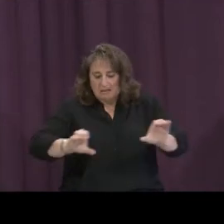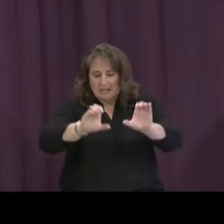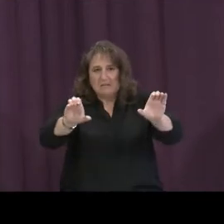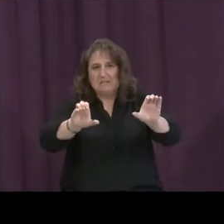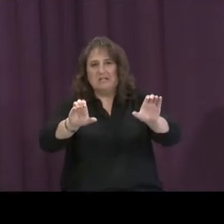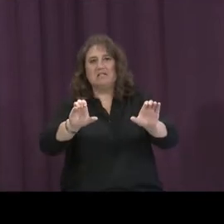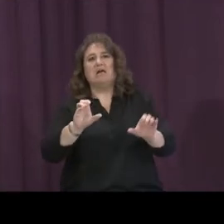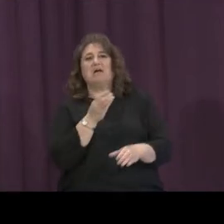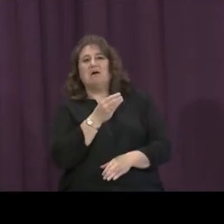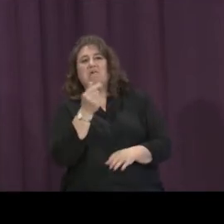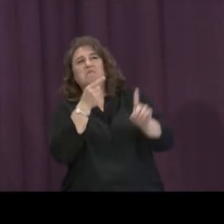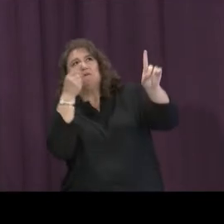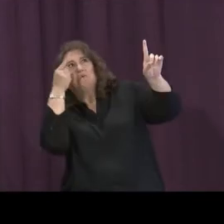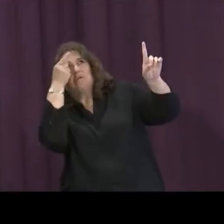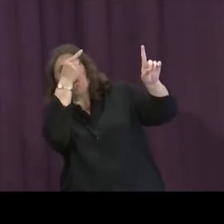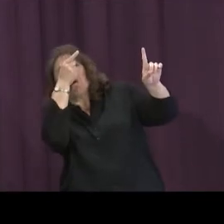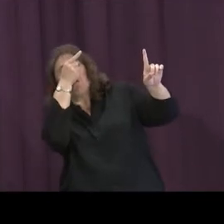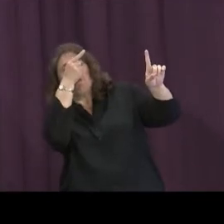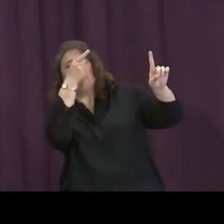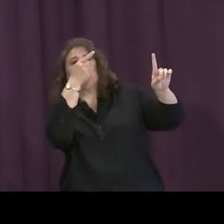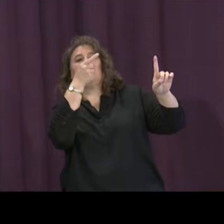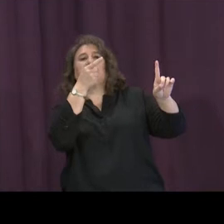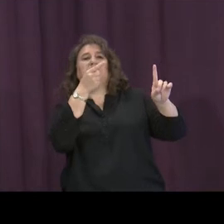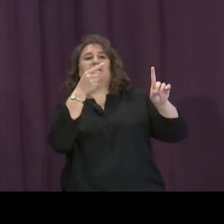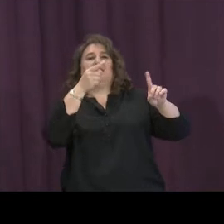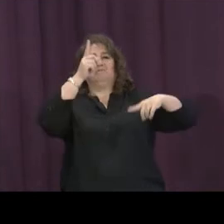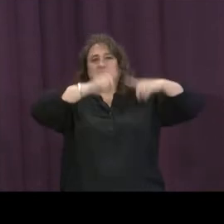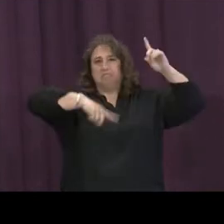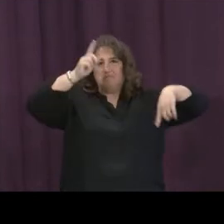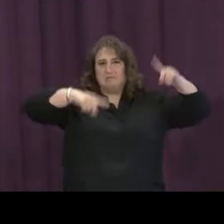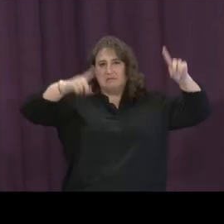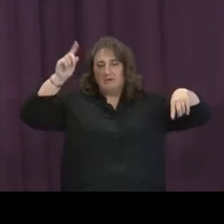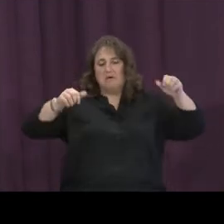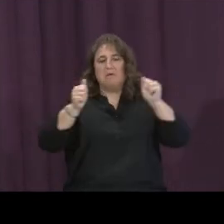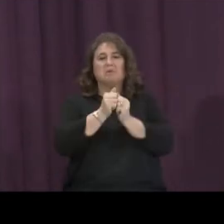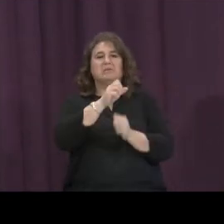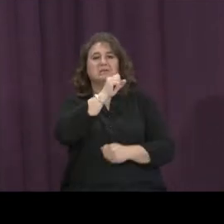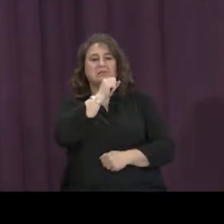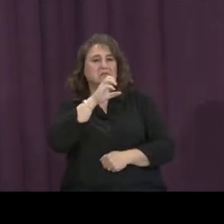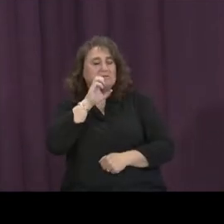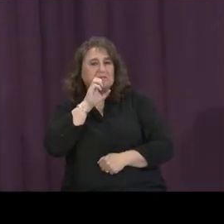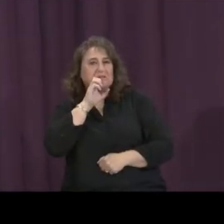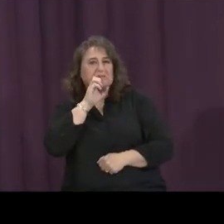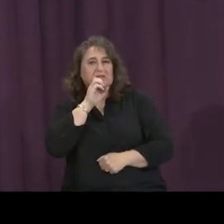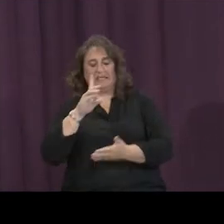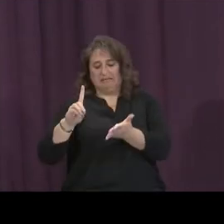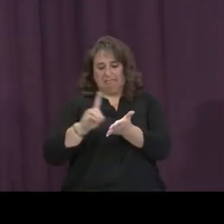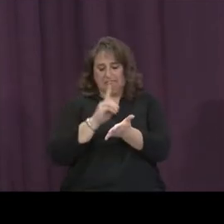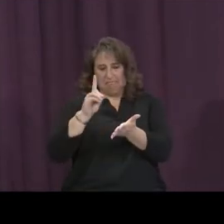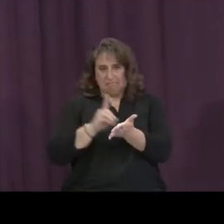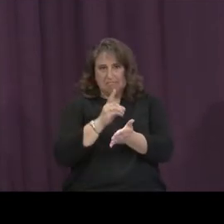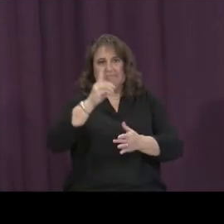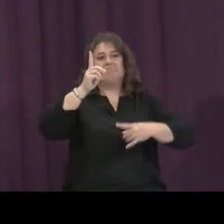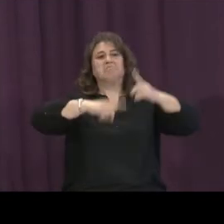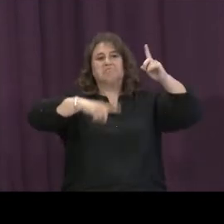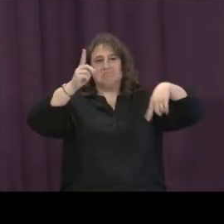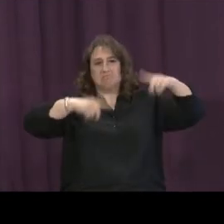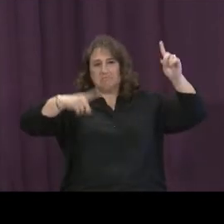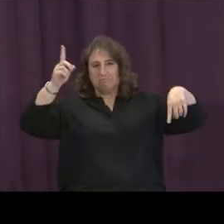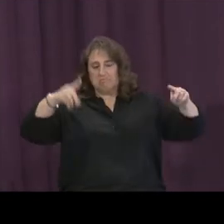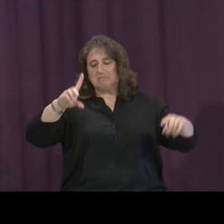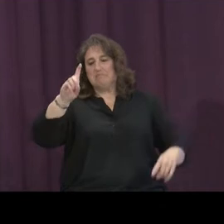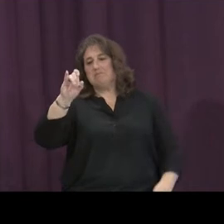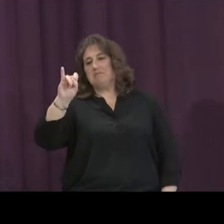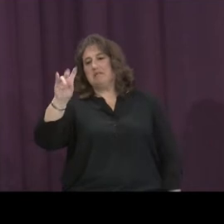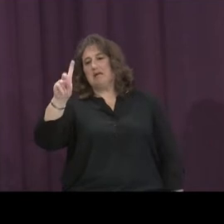outcomes where we examine diversity among seniors. We're going to define diversity, expanded